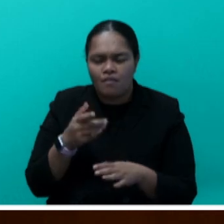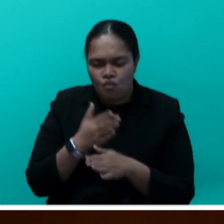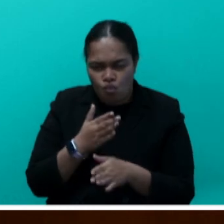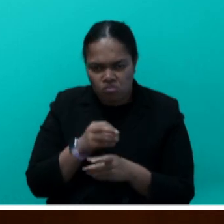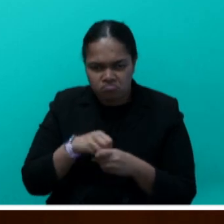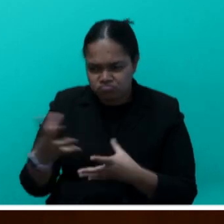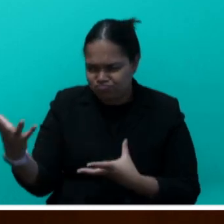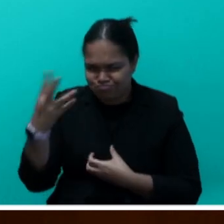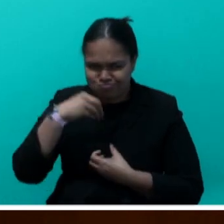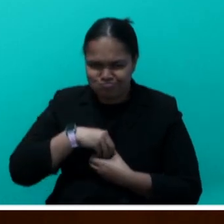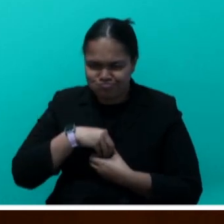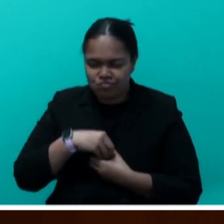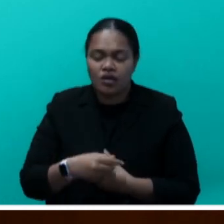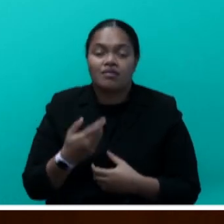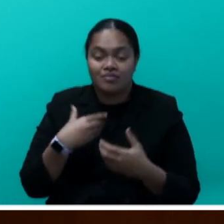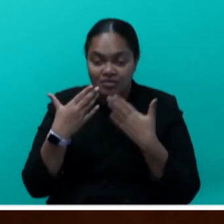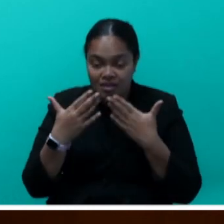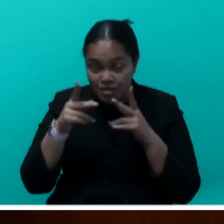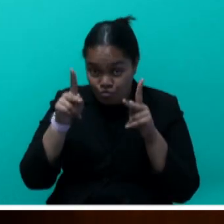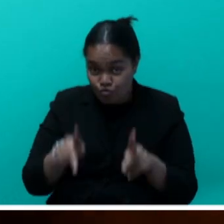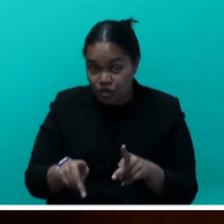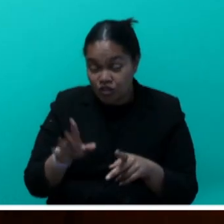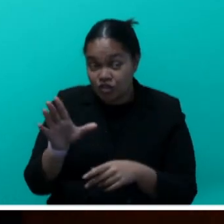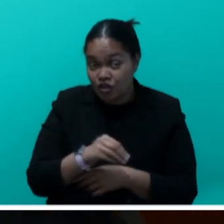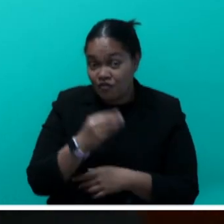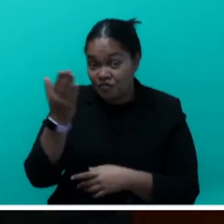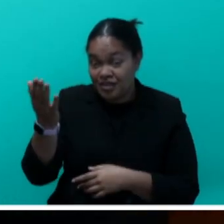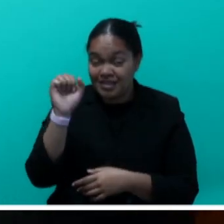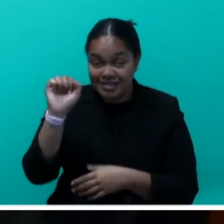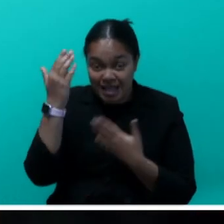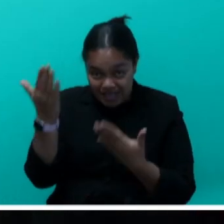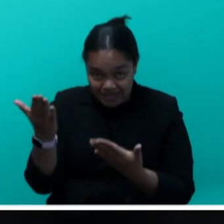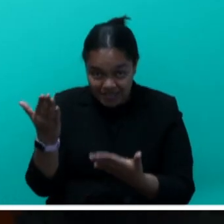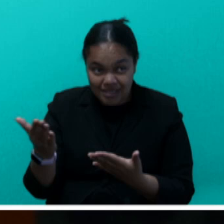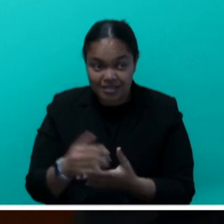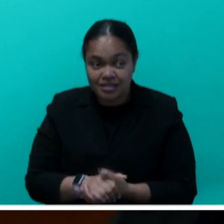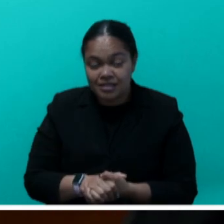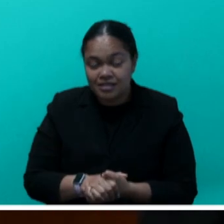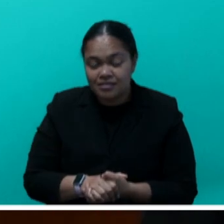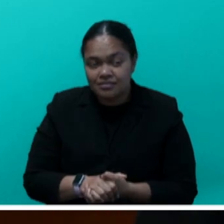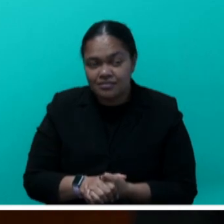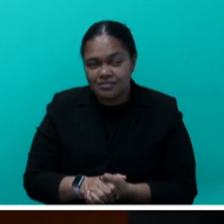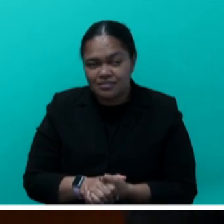sir, the presence of His Excellency, the